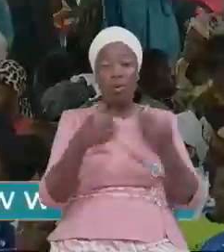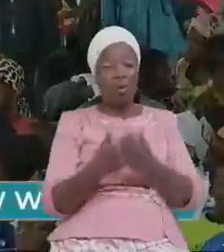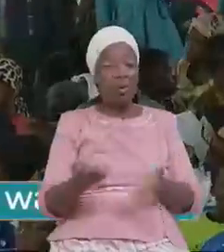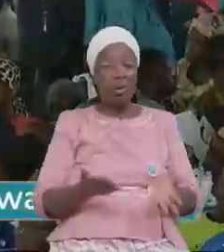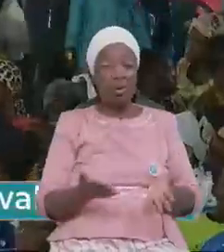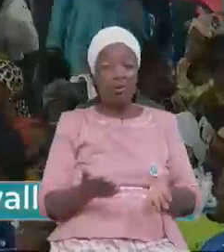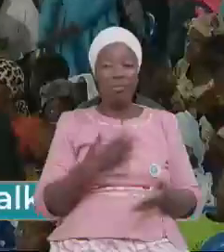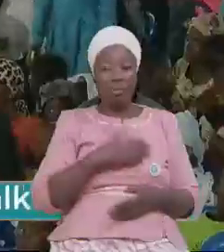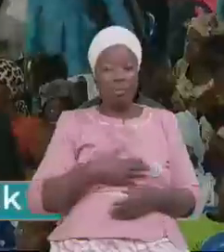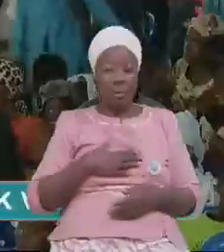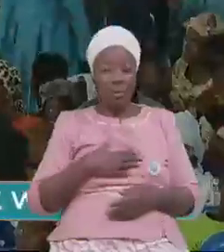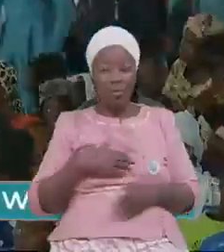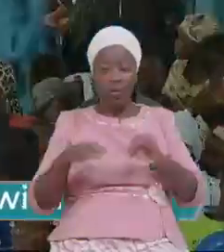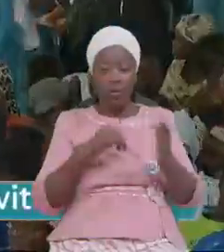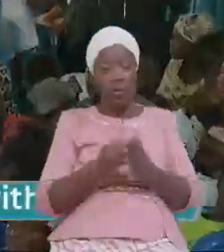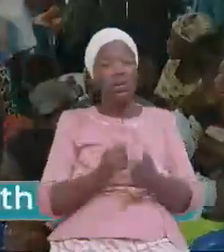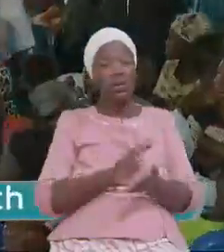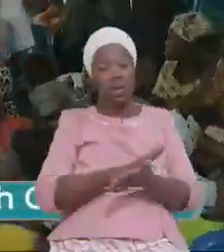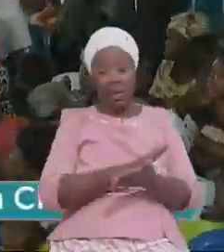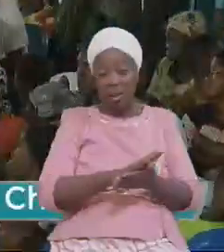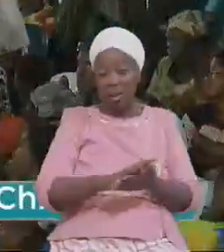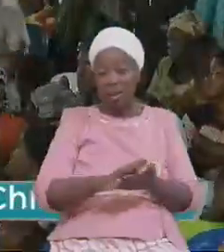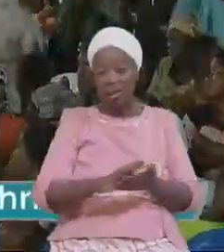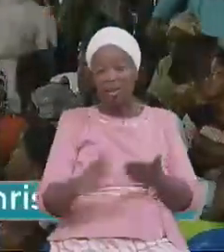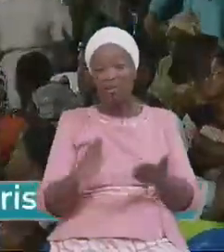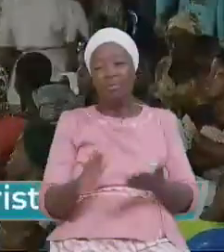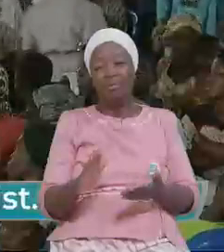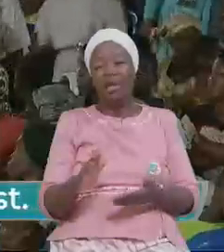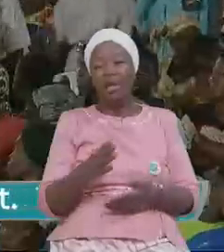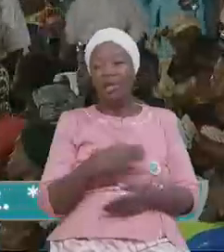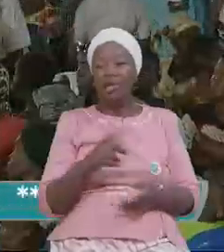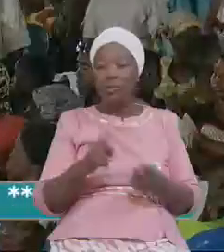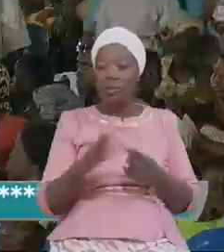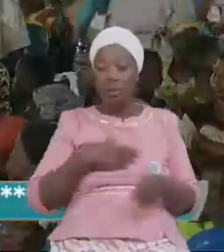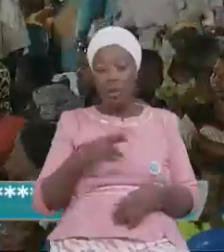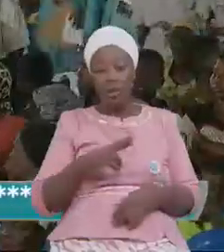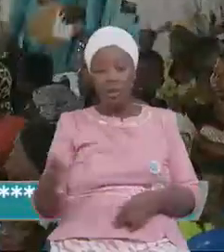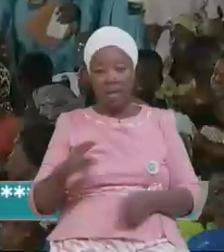To my right hand side, if the counselors are true,